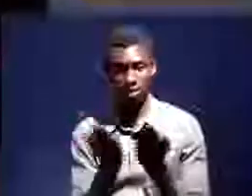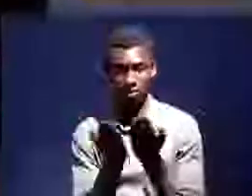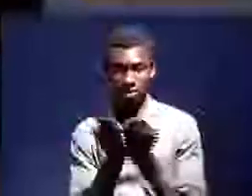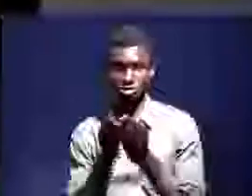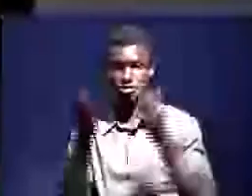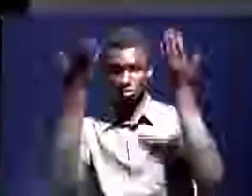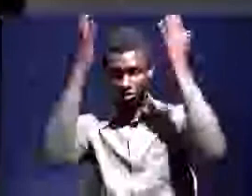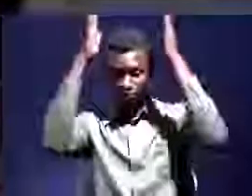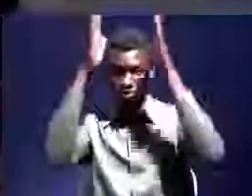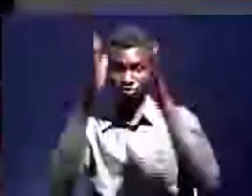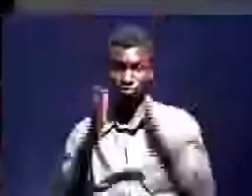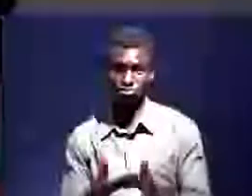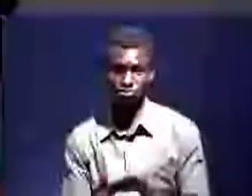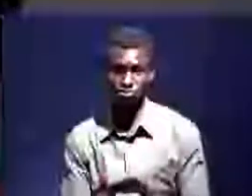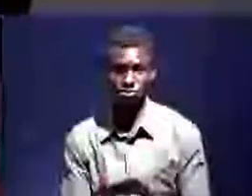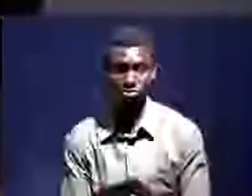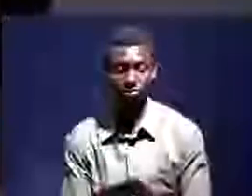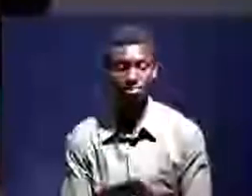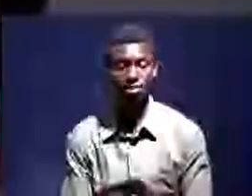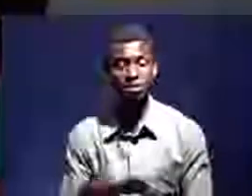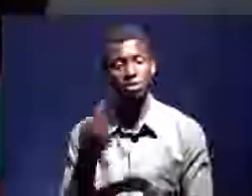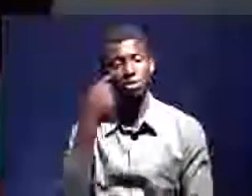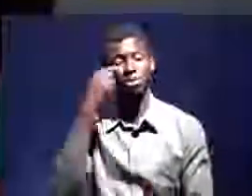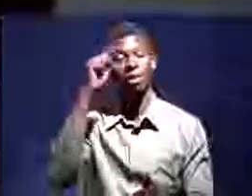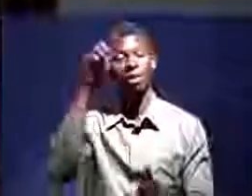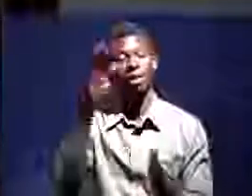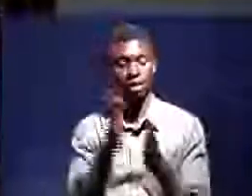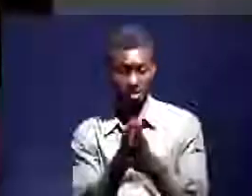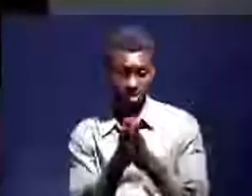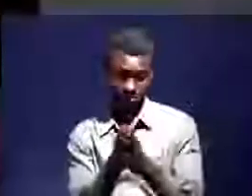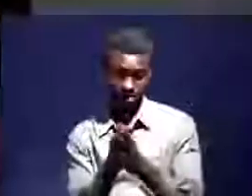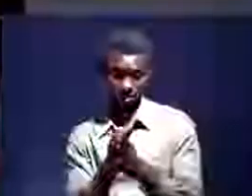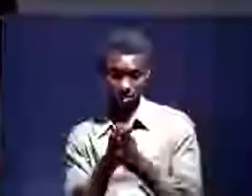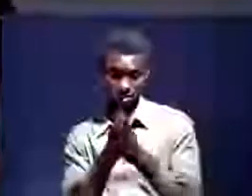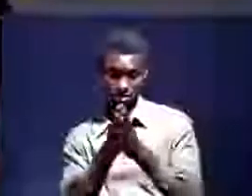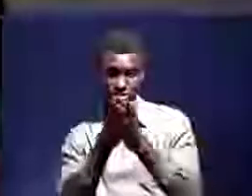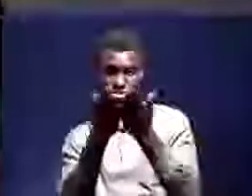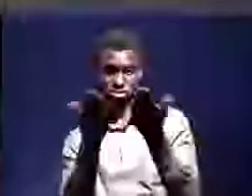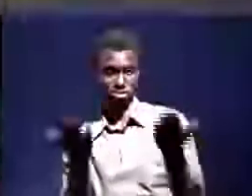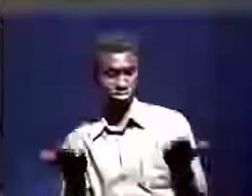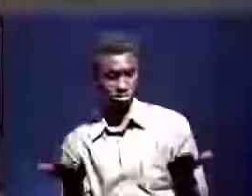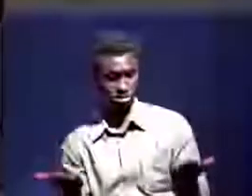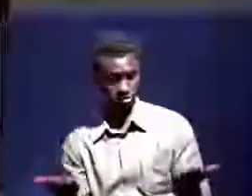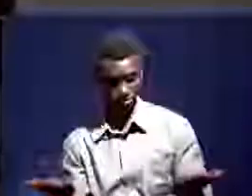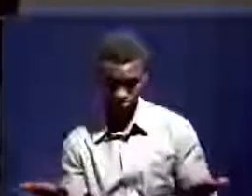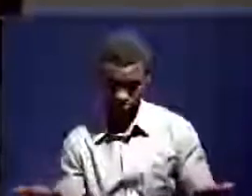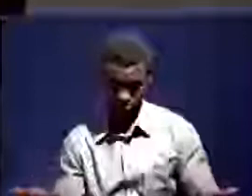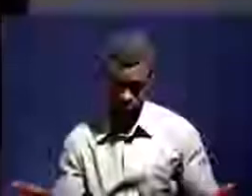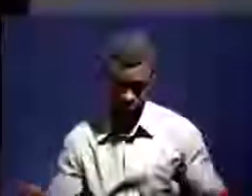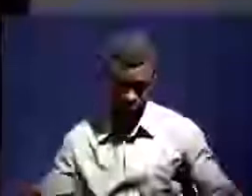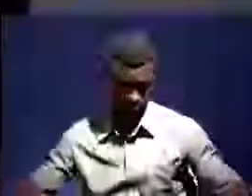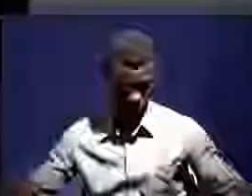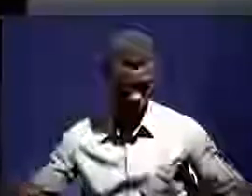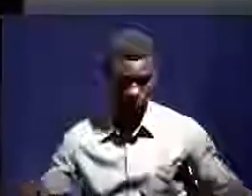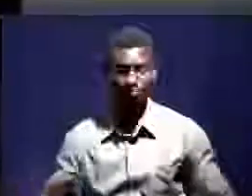look through the newspapers to get a good job in the summer